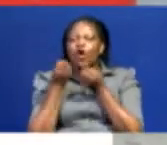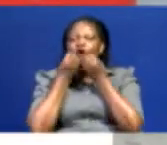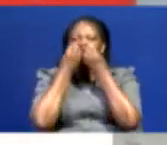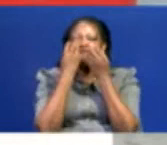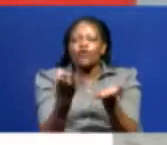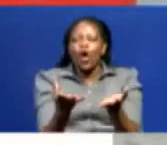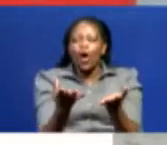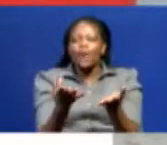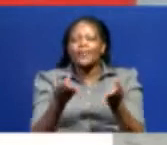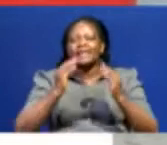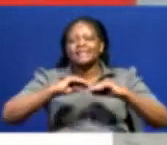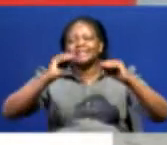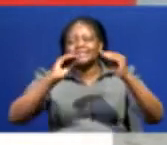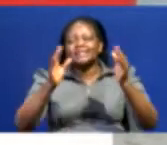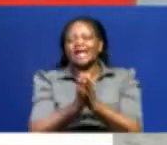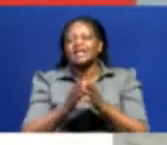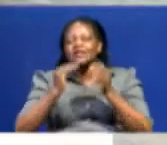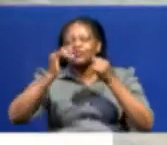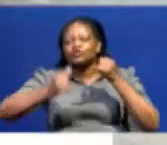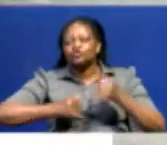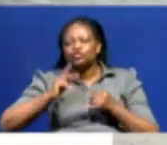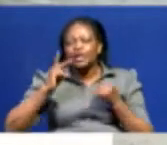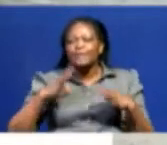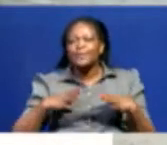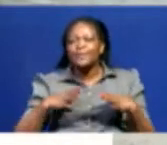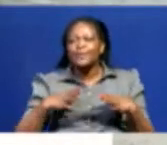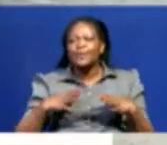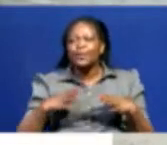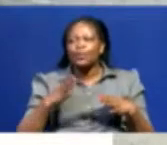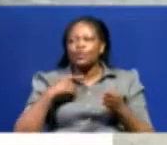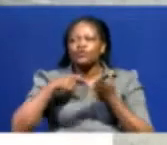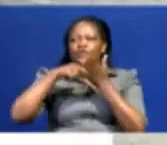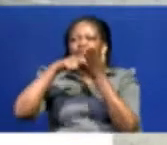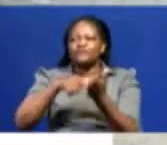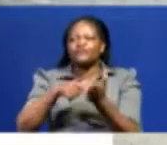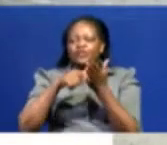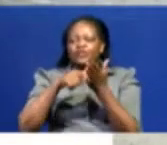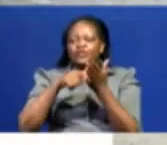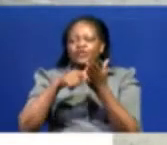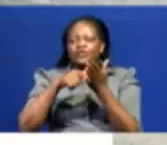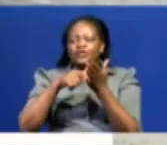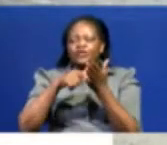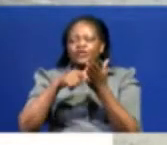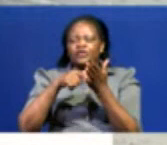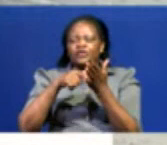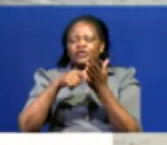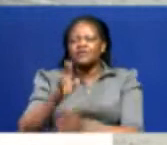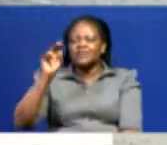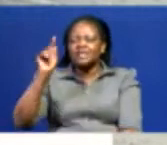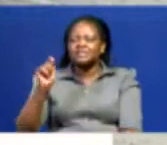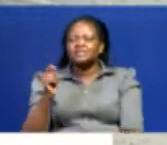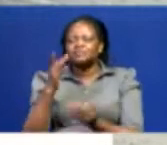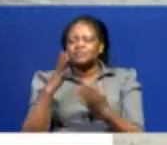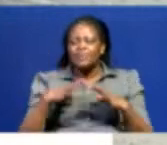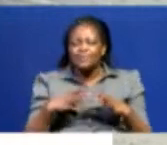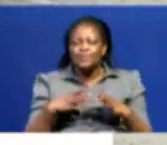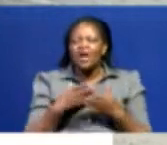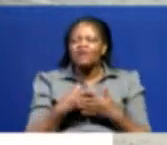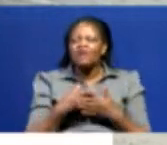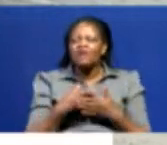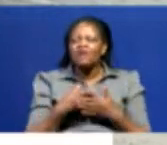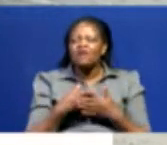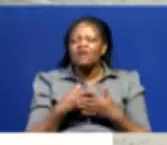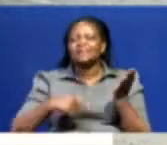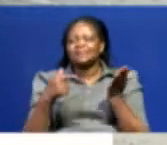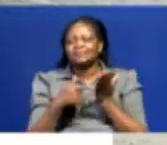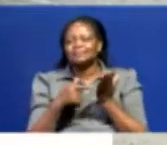inform, educate and entertain Kenyans. What we want to emphasize to the taxpayers and the VAT traders at large is E-Teams is a